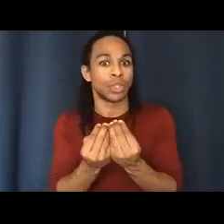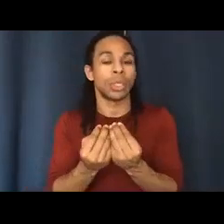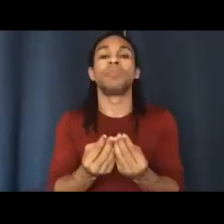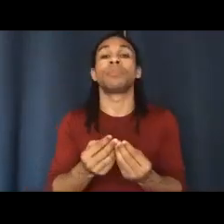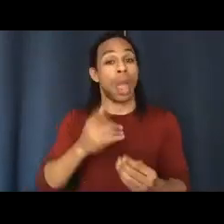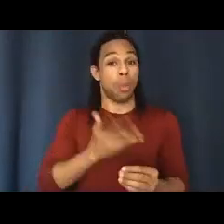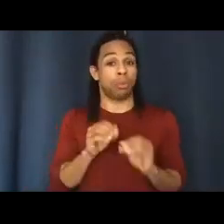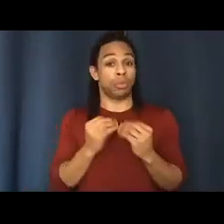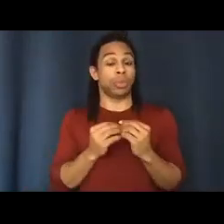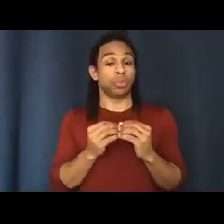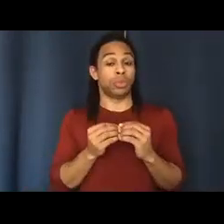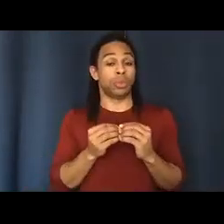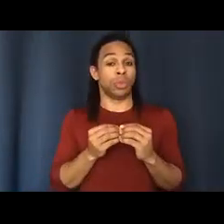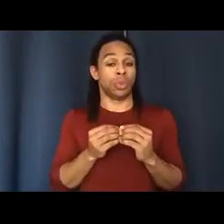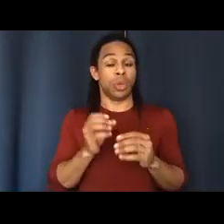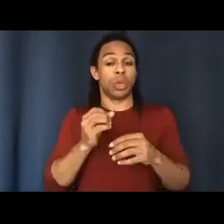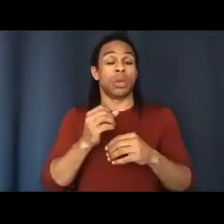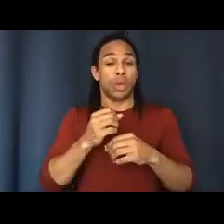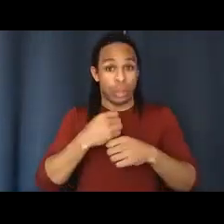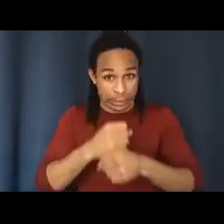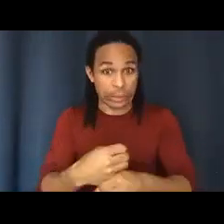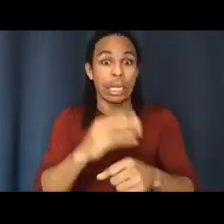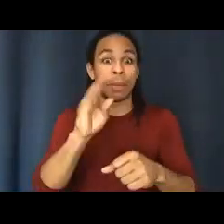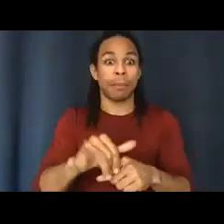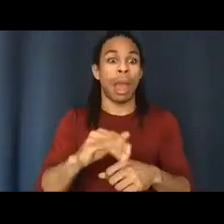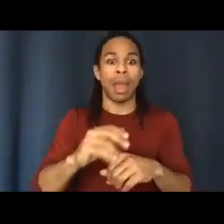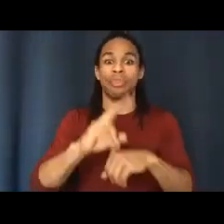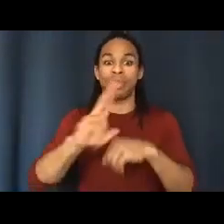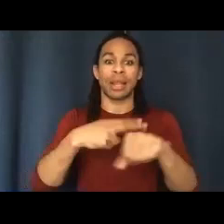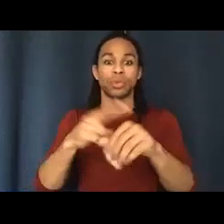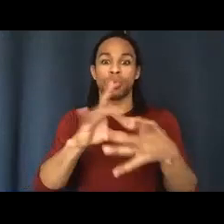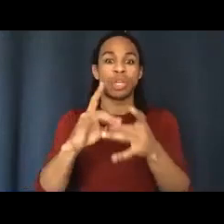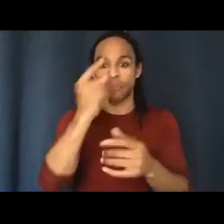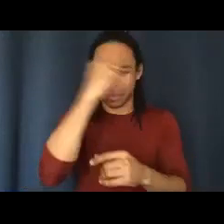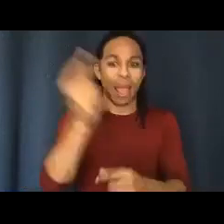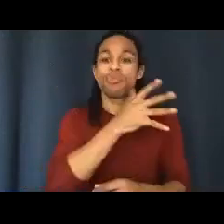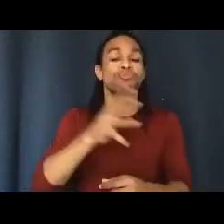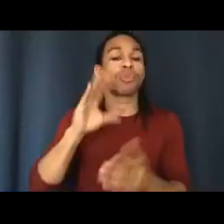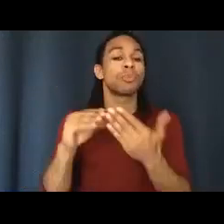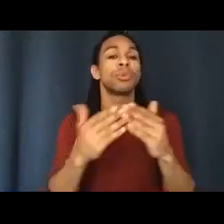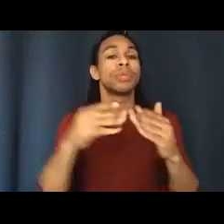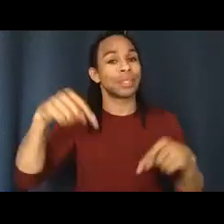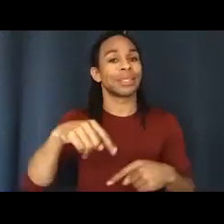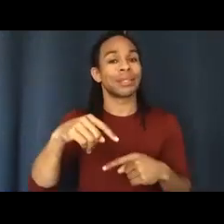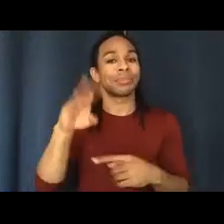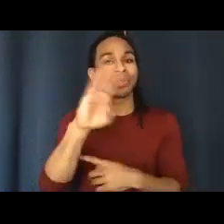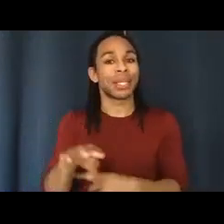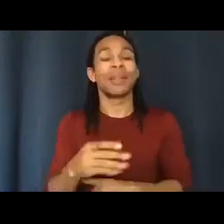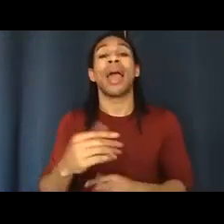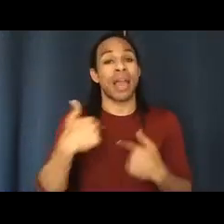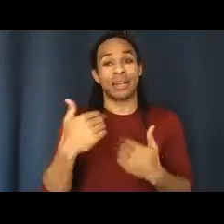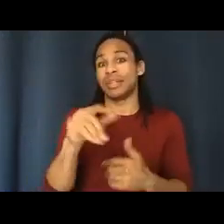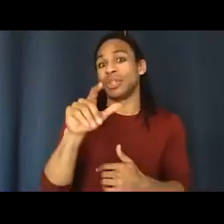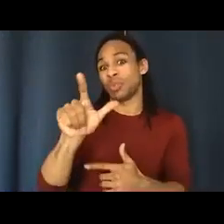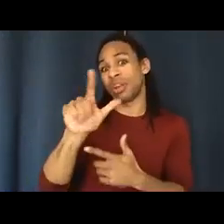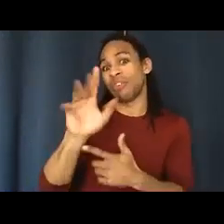the National Quilombos in Brazil. And we have just had our anniversary of 24 years now.